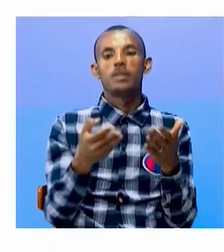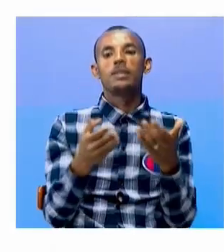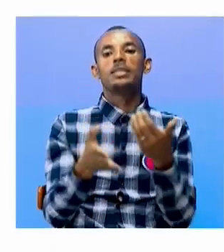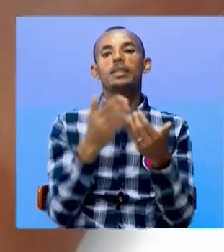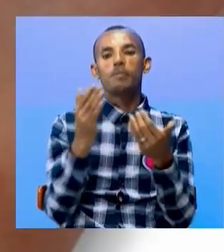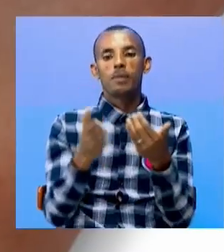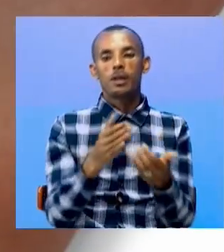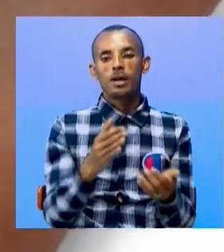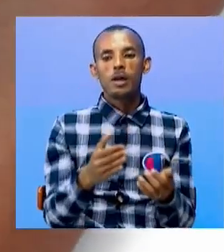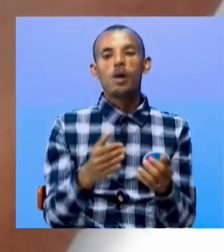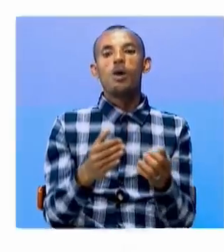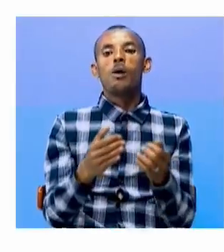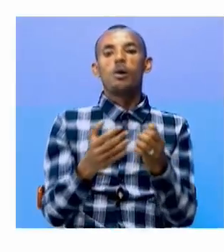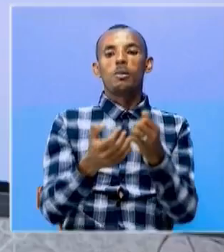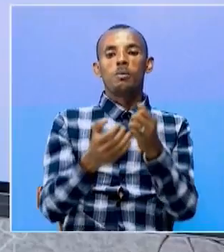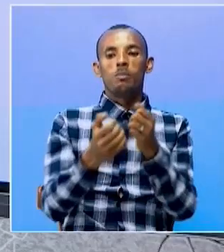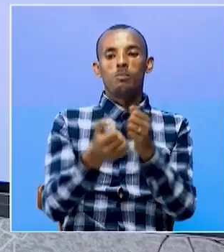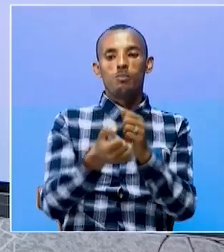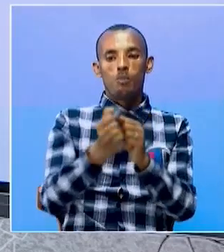move